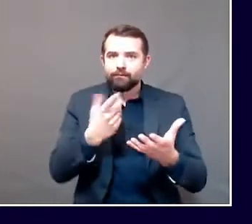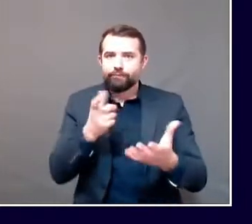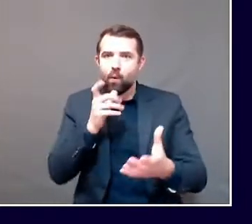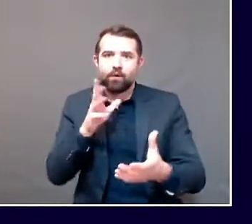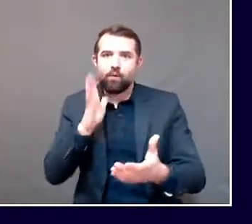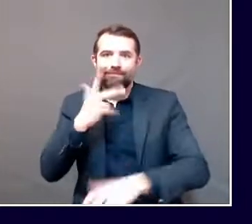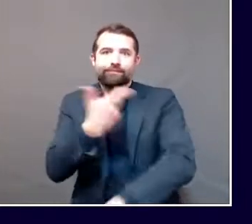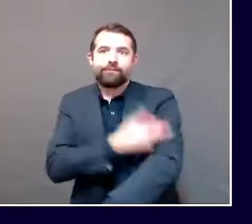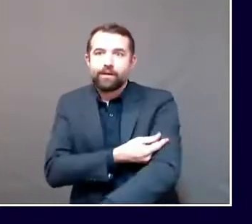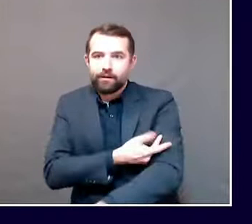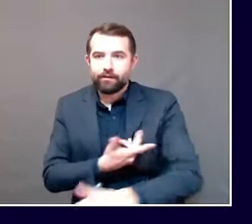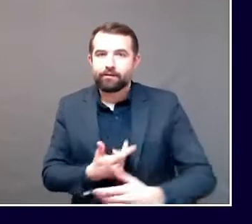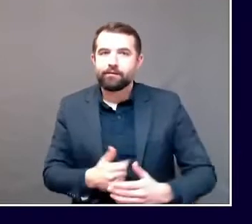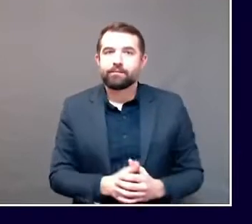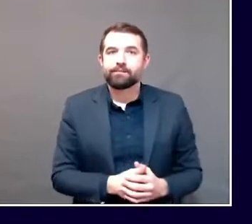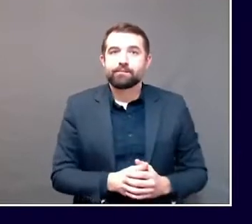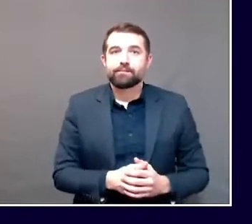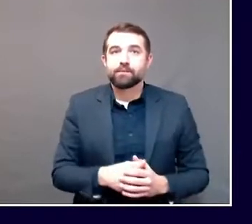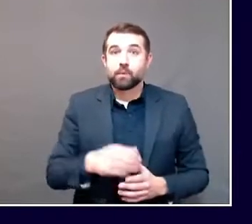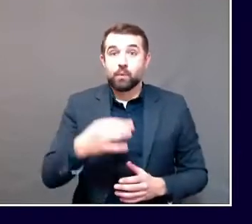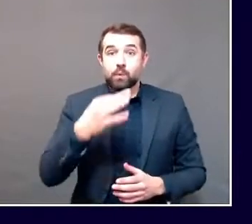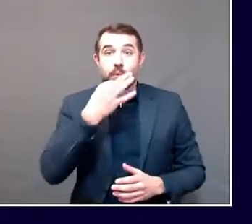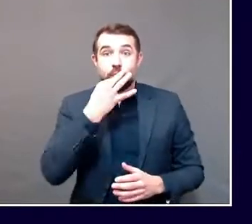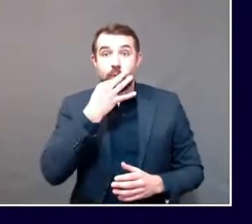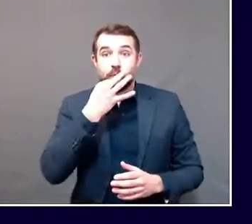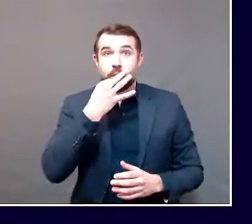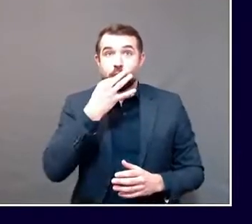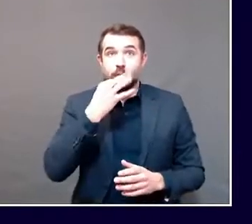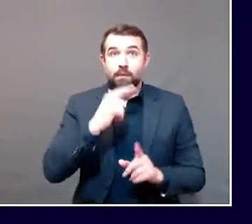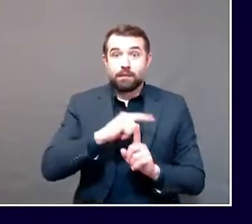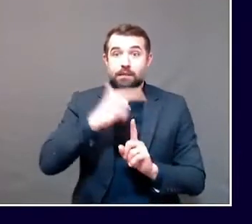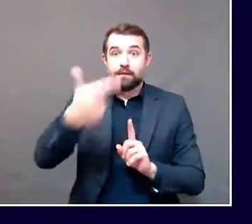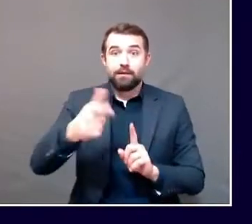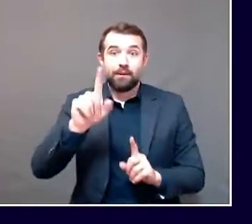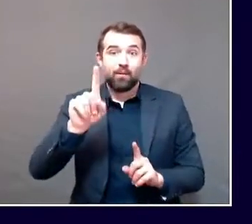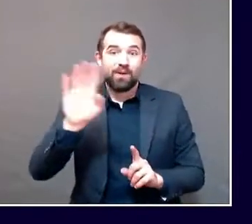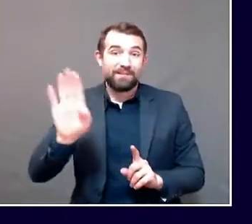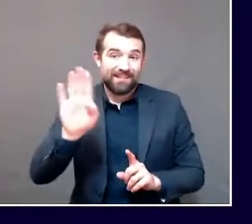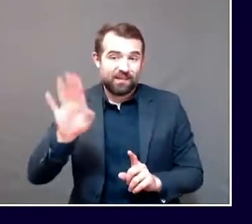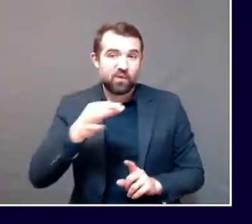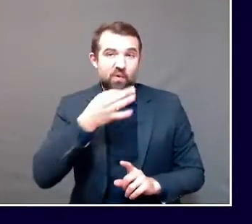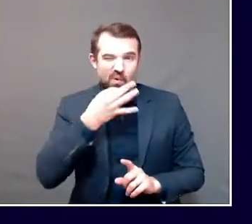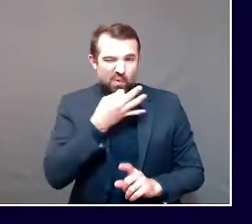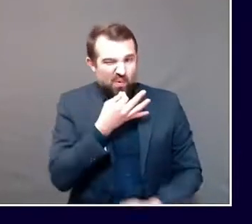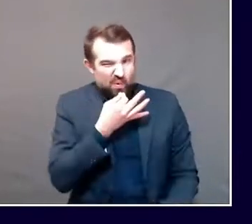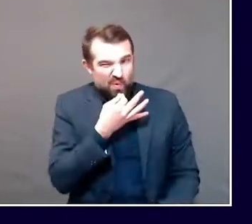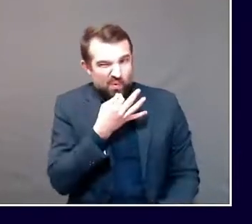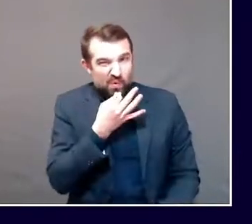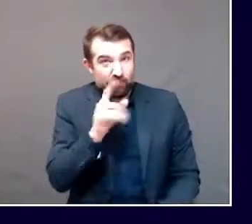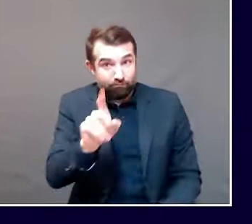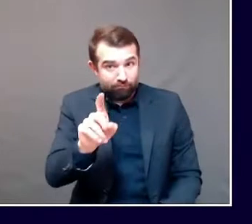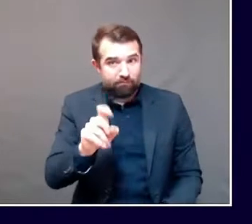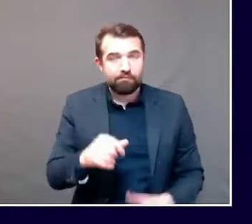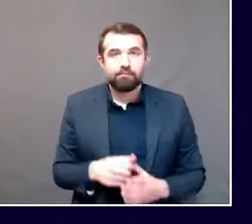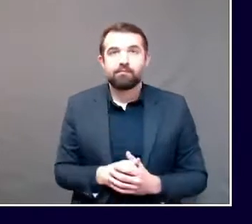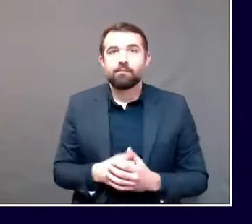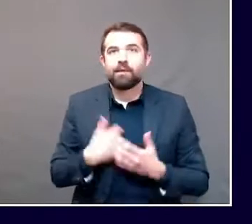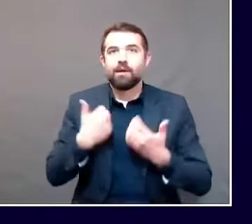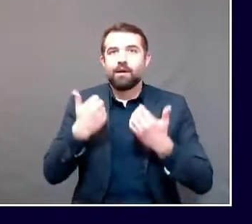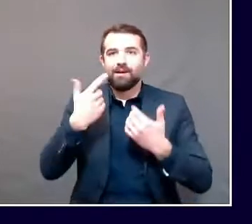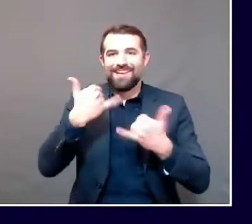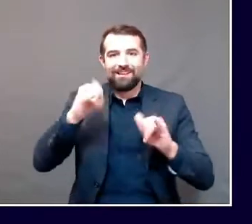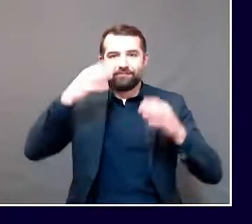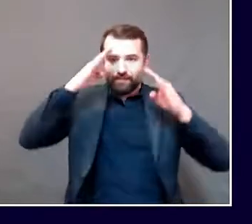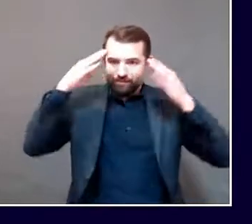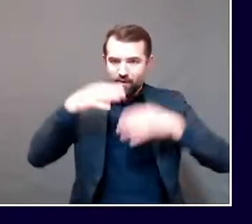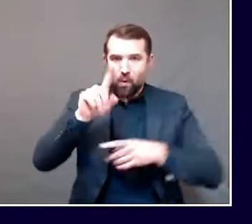that we are still midway through vaccinating healthcare personnel in phase 1A. That is our focus right now